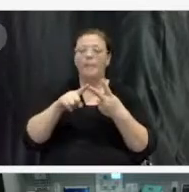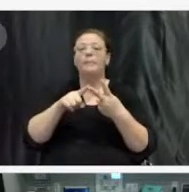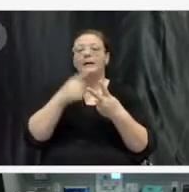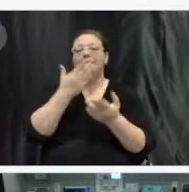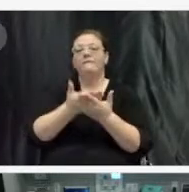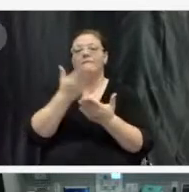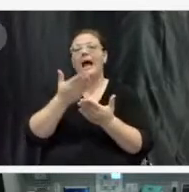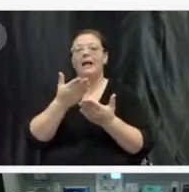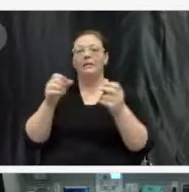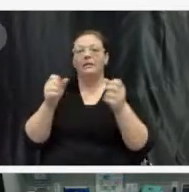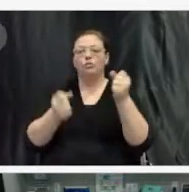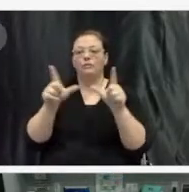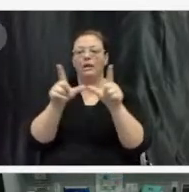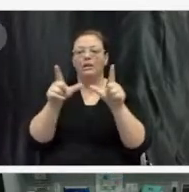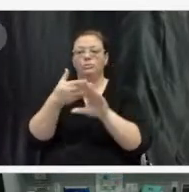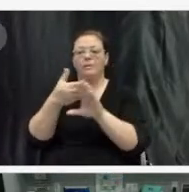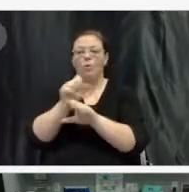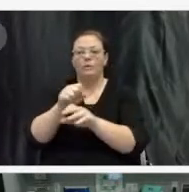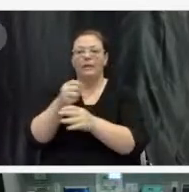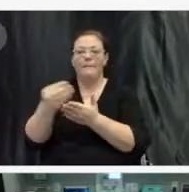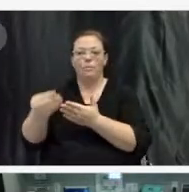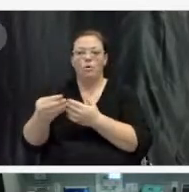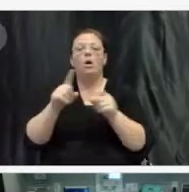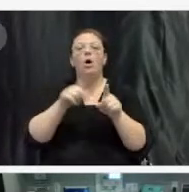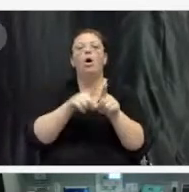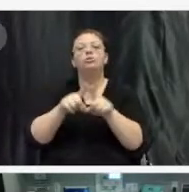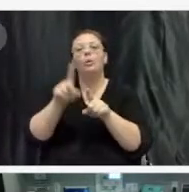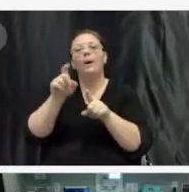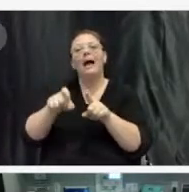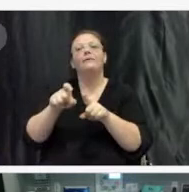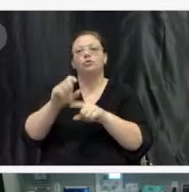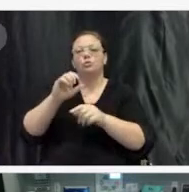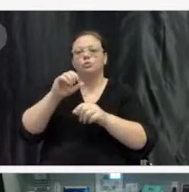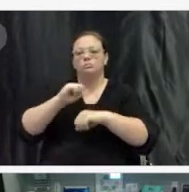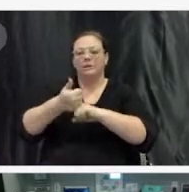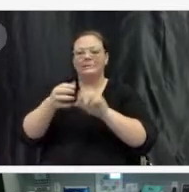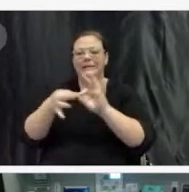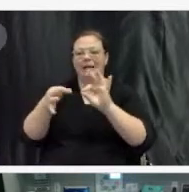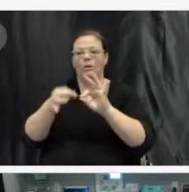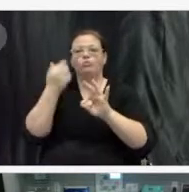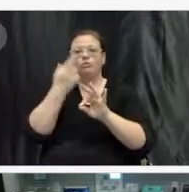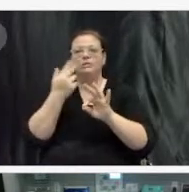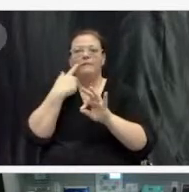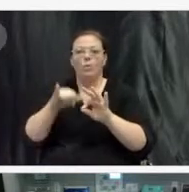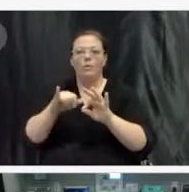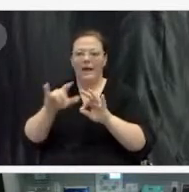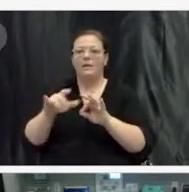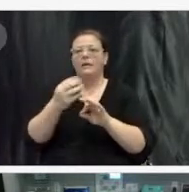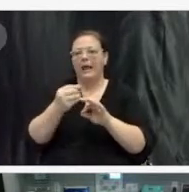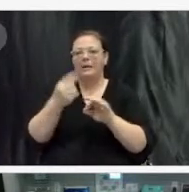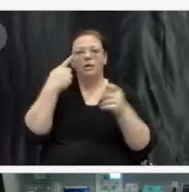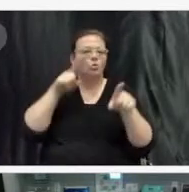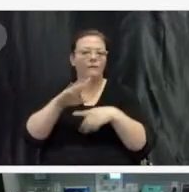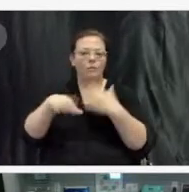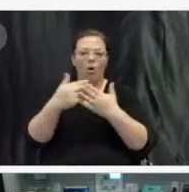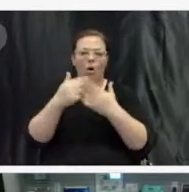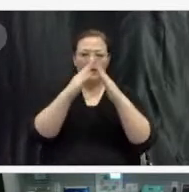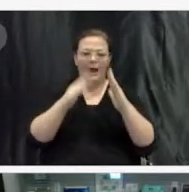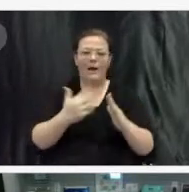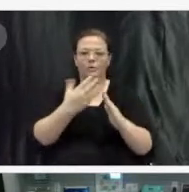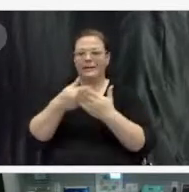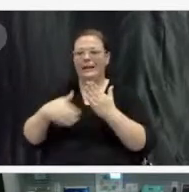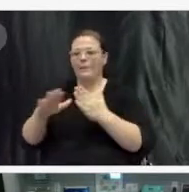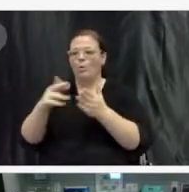driver's license before they can book. They also have to state their reason for booking as well as agree to the house rules and neighborhood rules before the request is